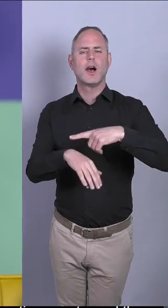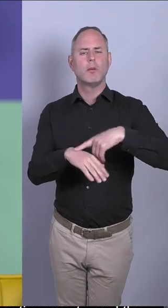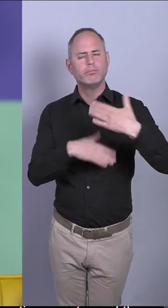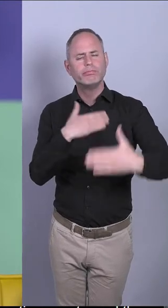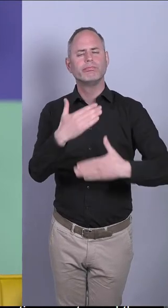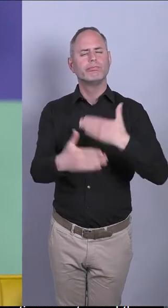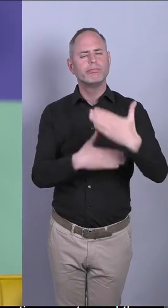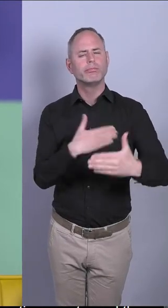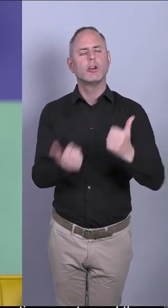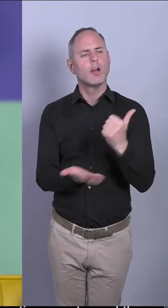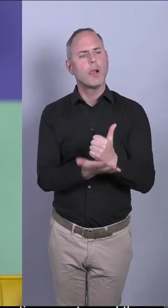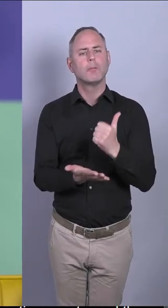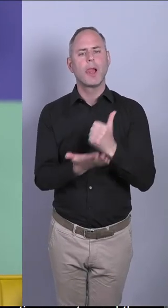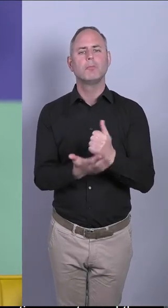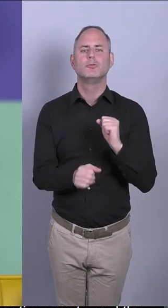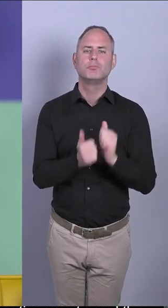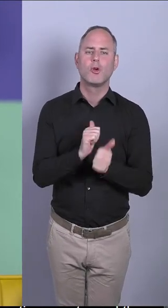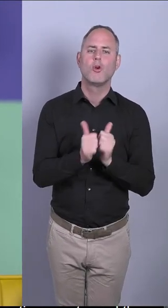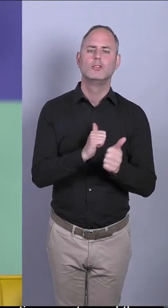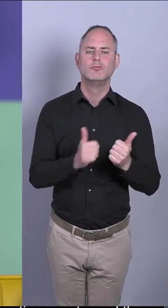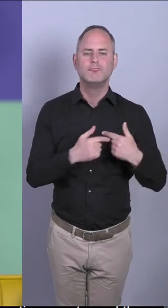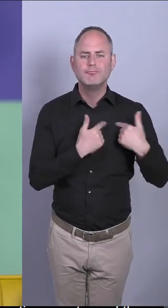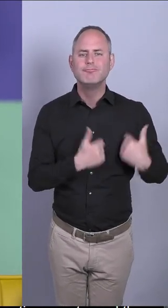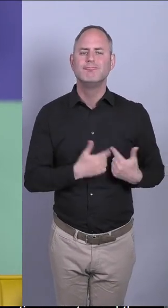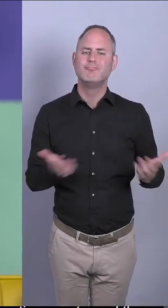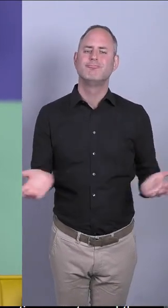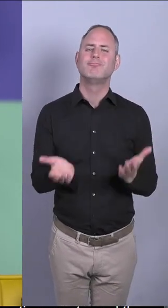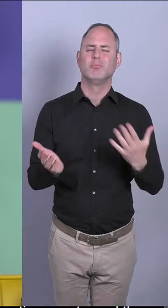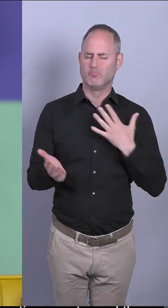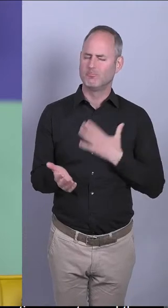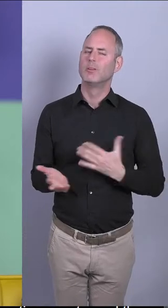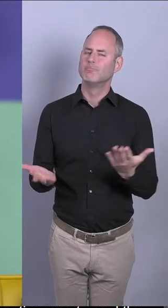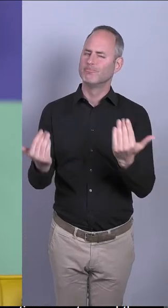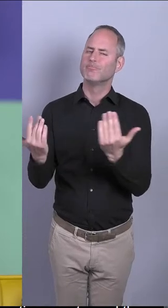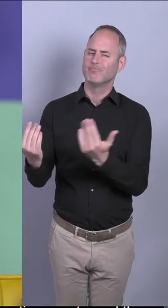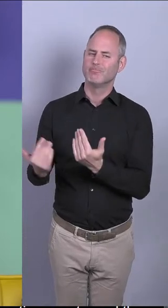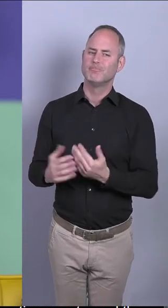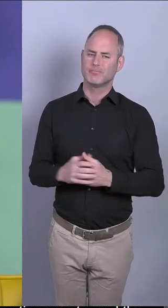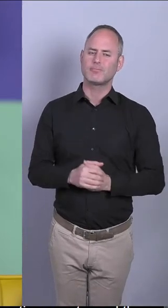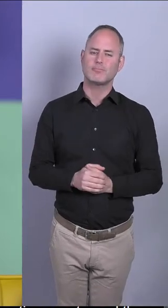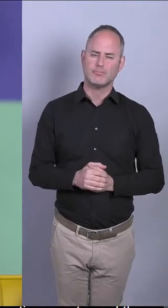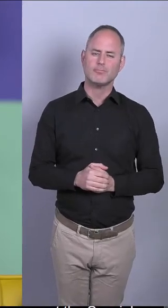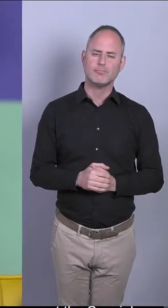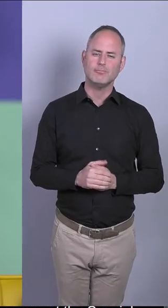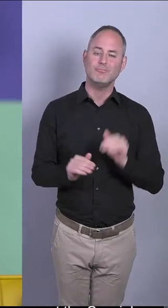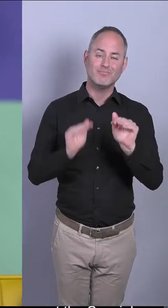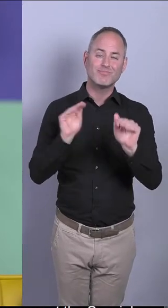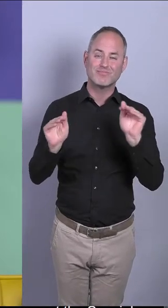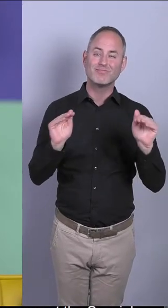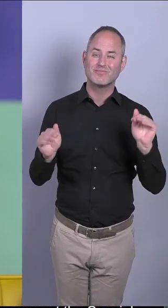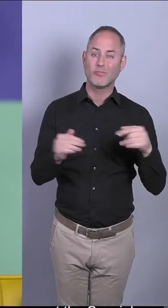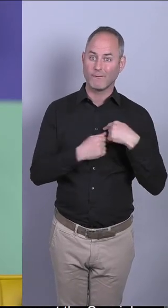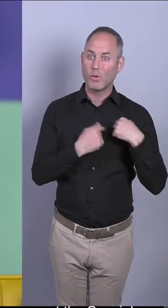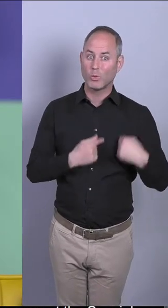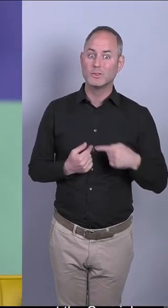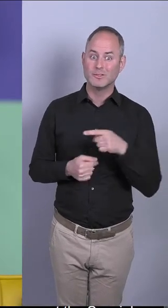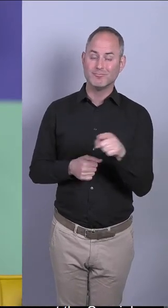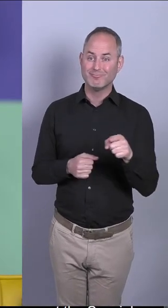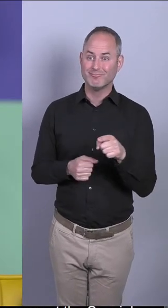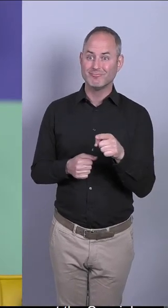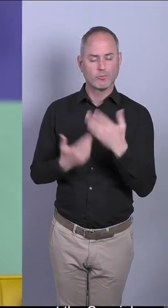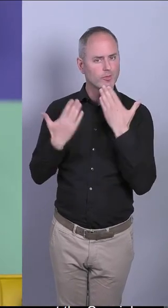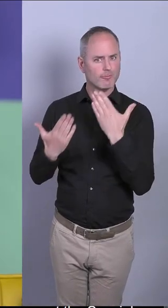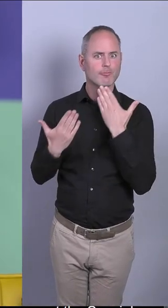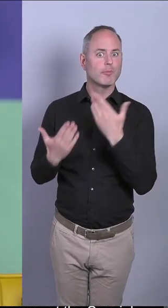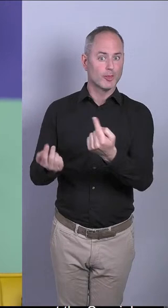those 3 or 4 weeks here. We need your support in the long term. Thank you for joining us here, but it would be even greater if